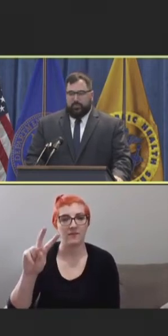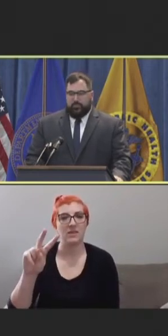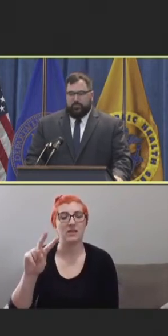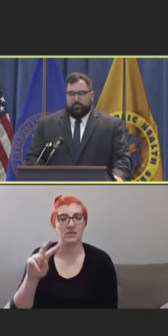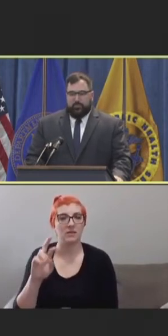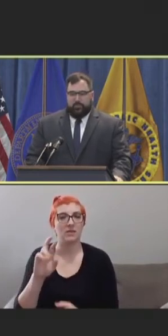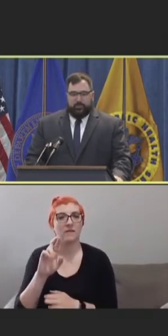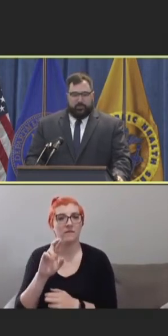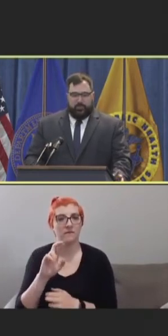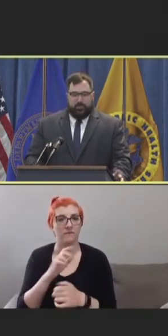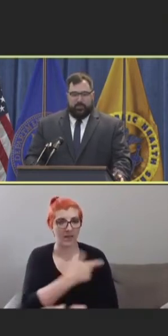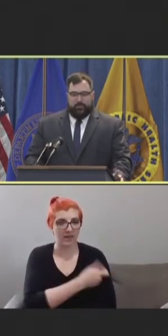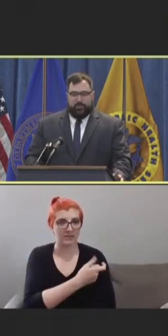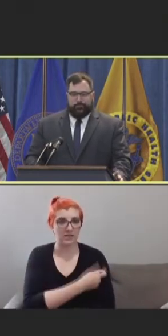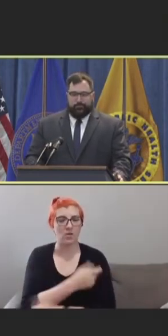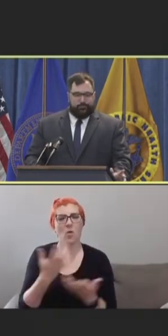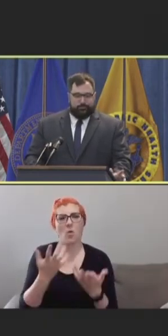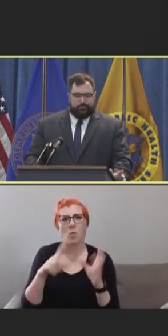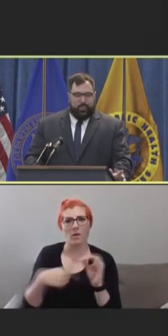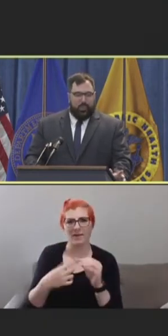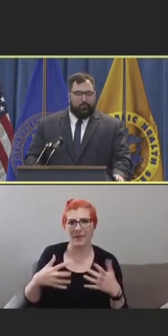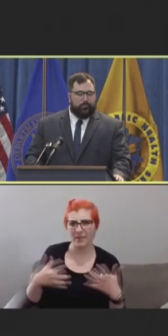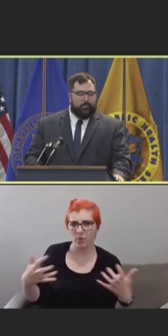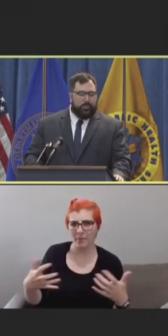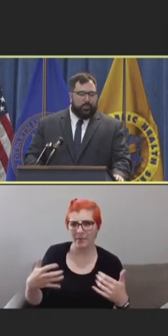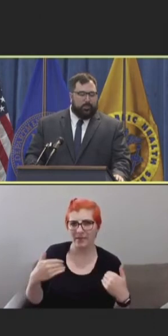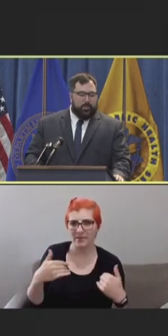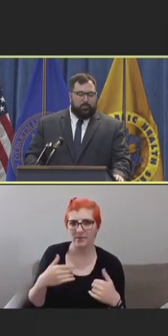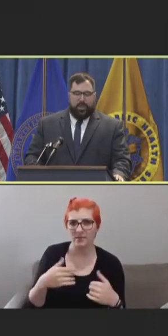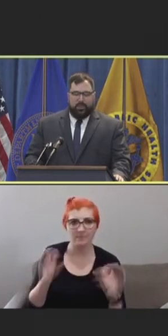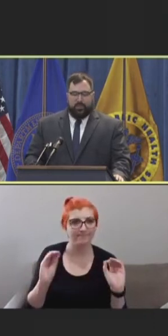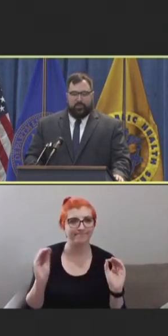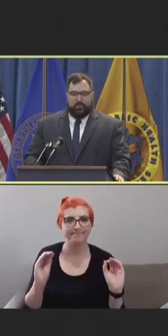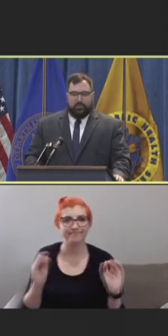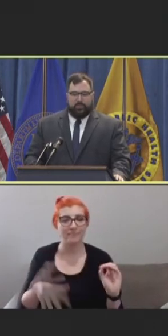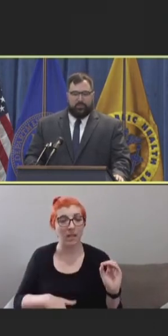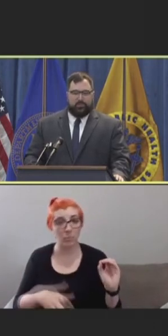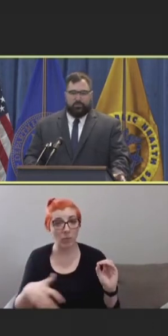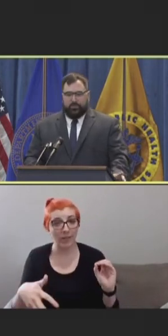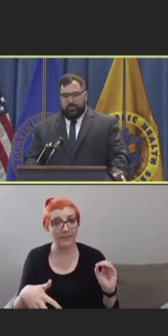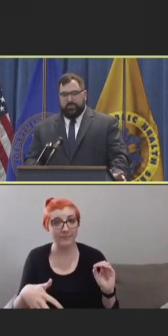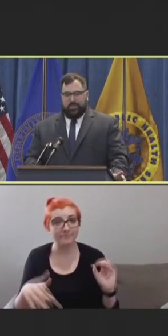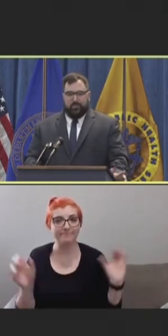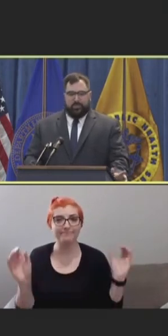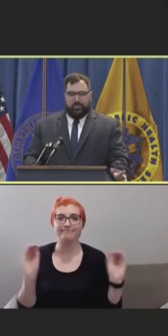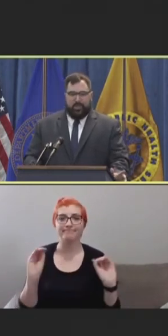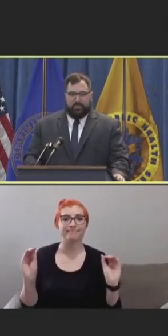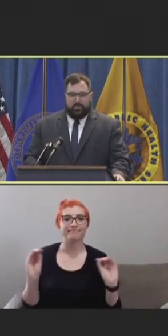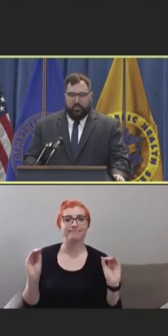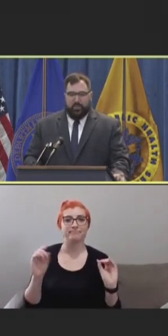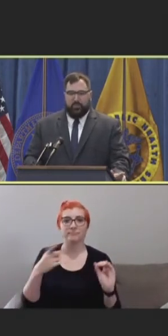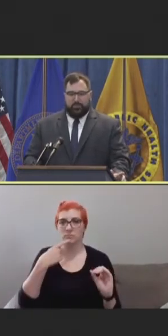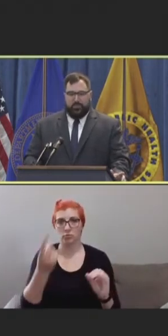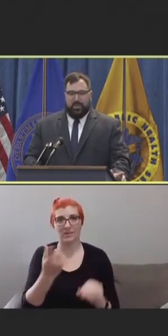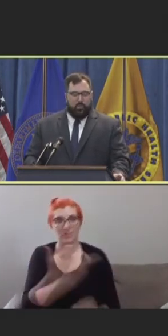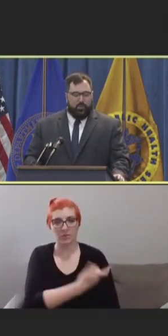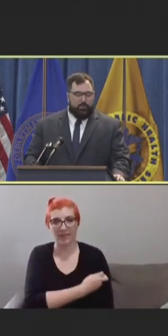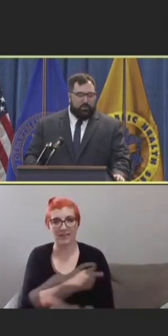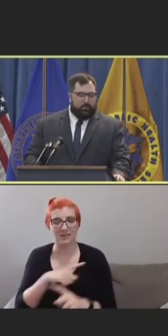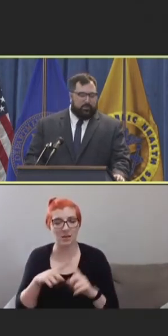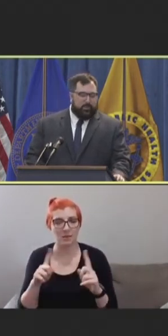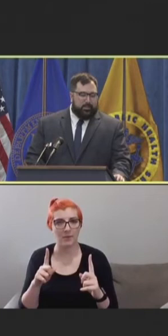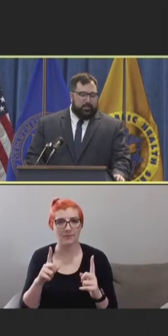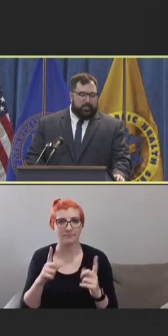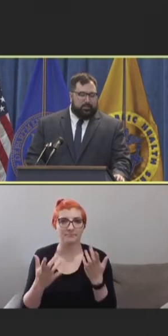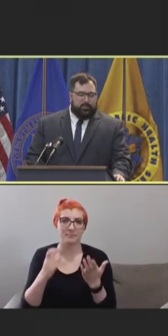obese individuals? Do we have anything for them? No. What about pregnant individuals? We just tell them to get vaccinated, but we know it may not work very